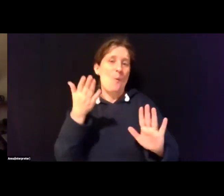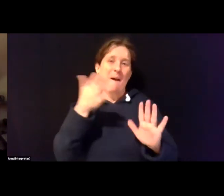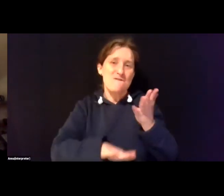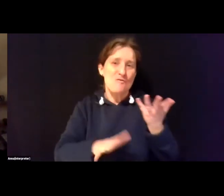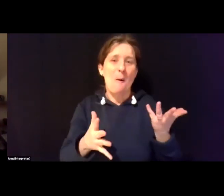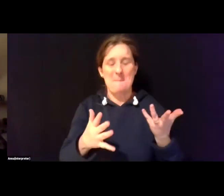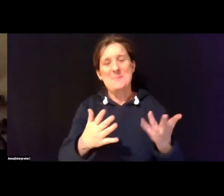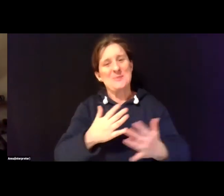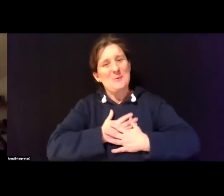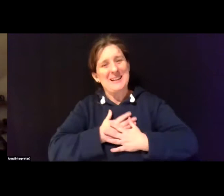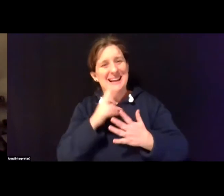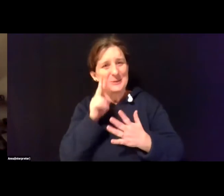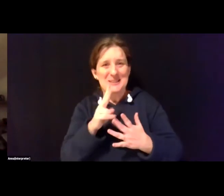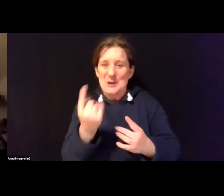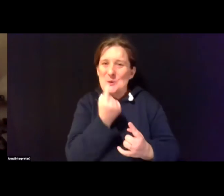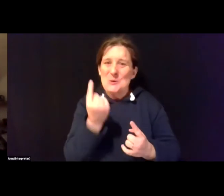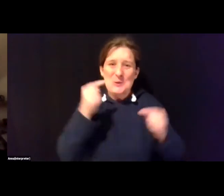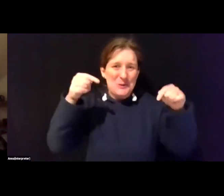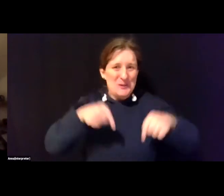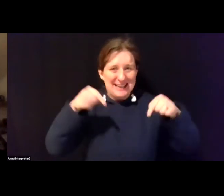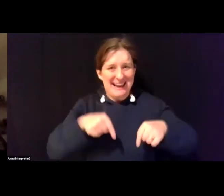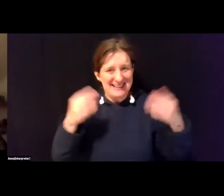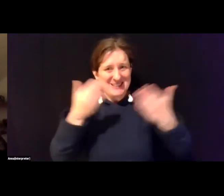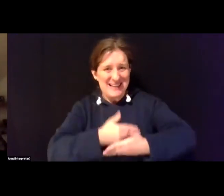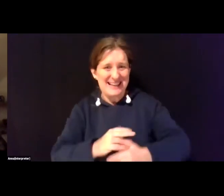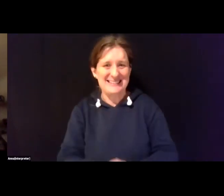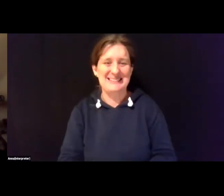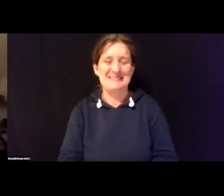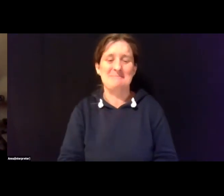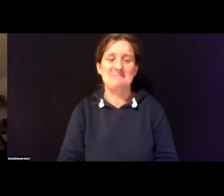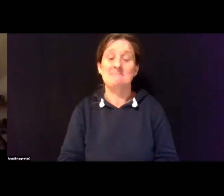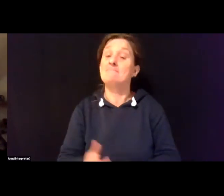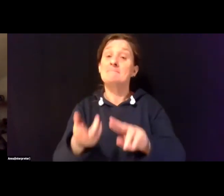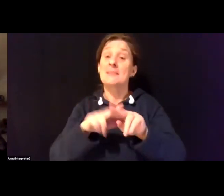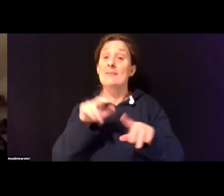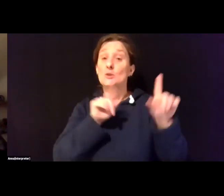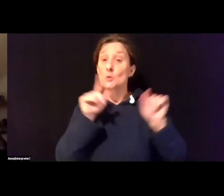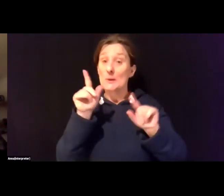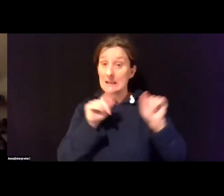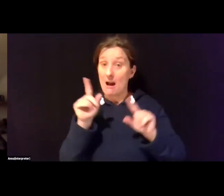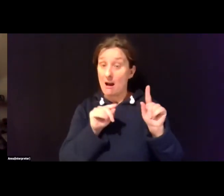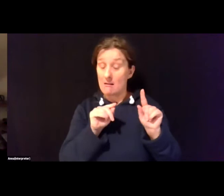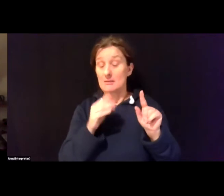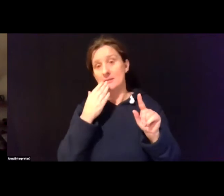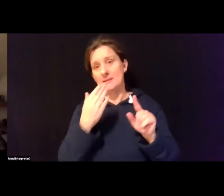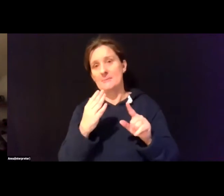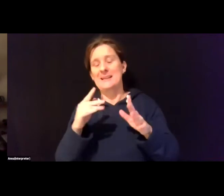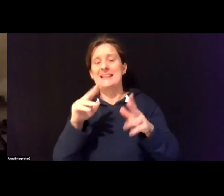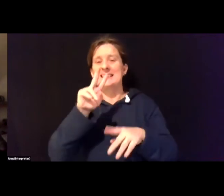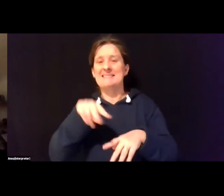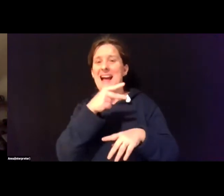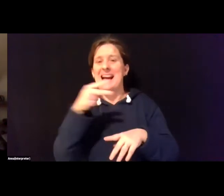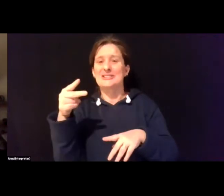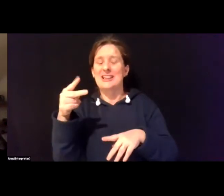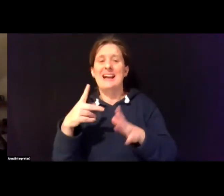from you and to see who is in our audience tonight. If you're following us on Twitter, please tag the Institute of Physics